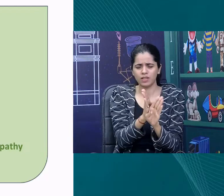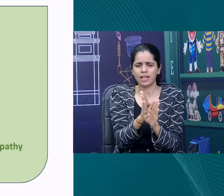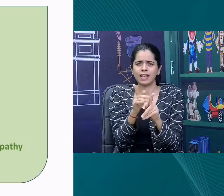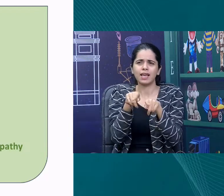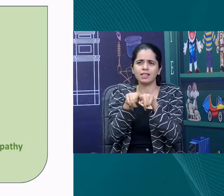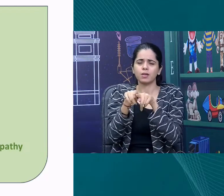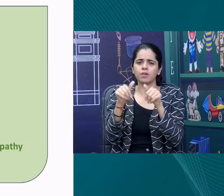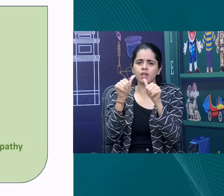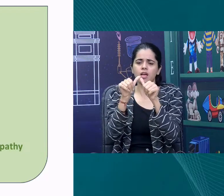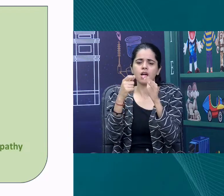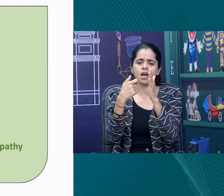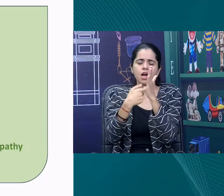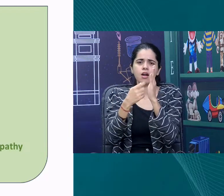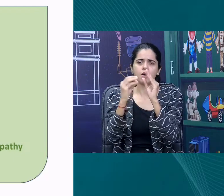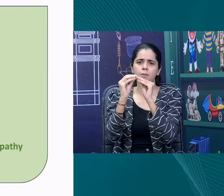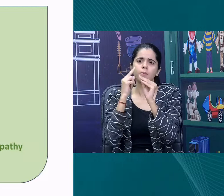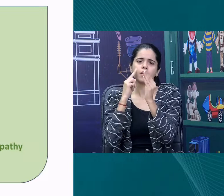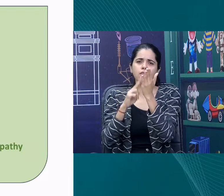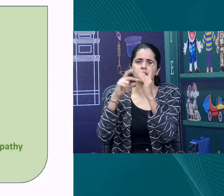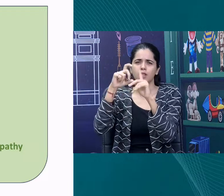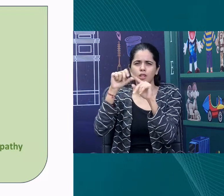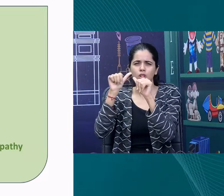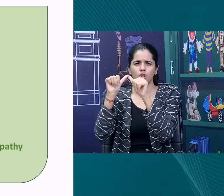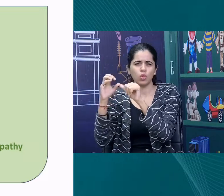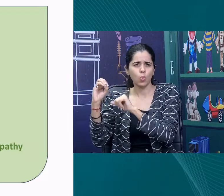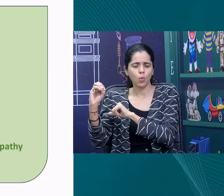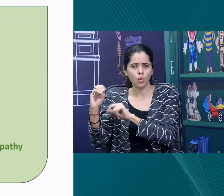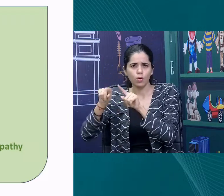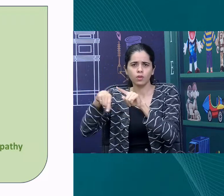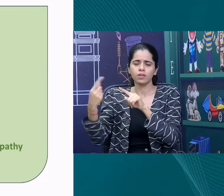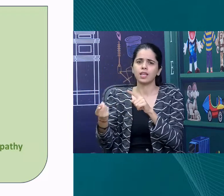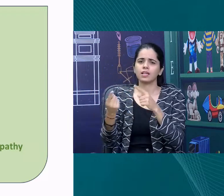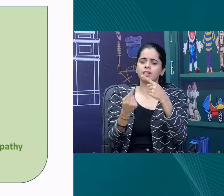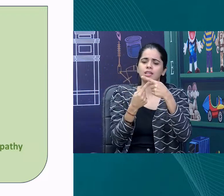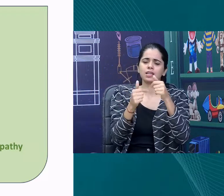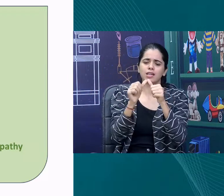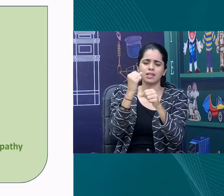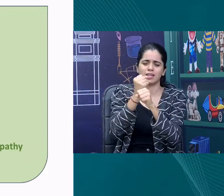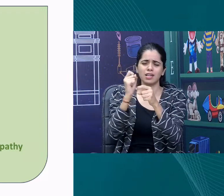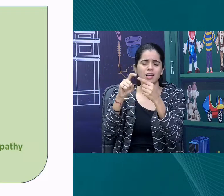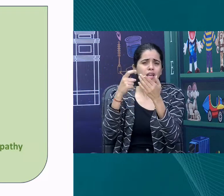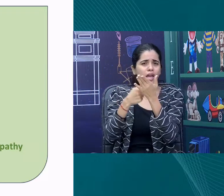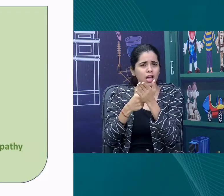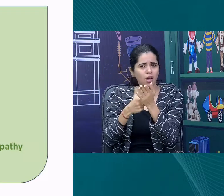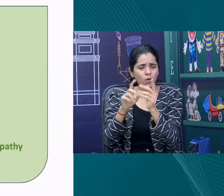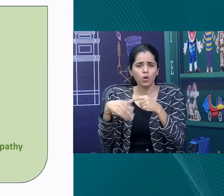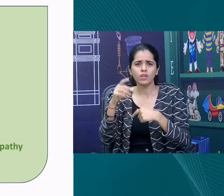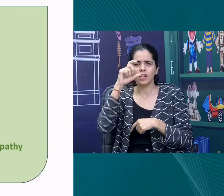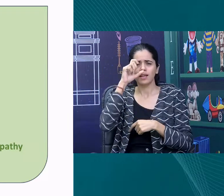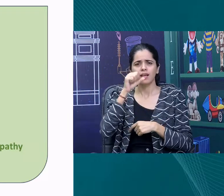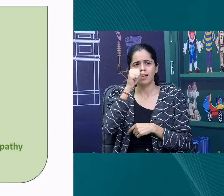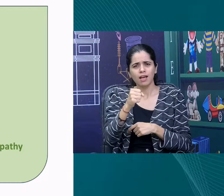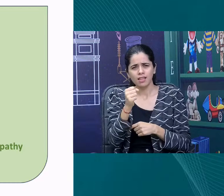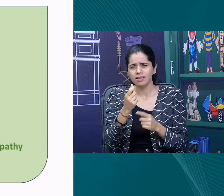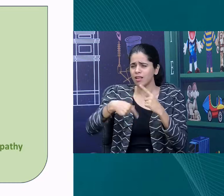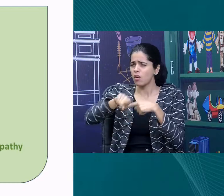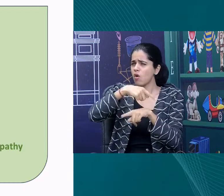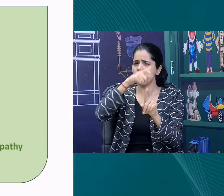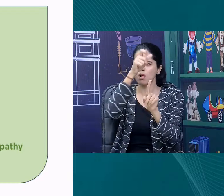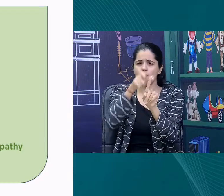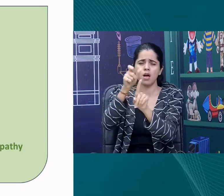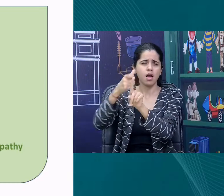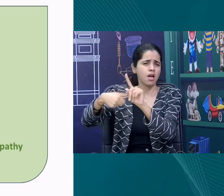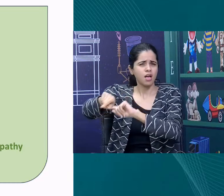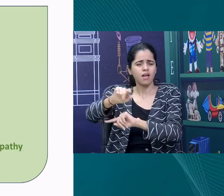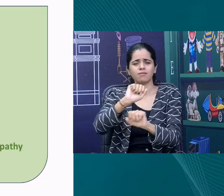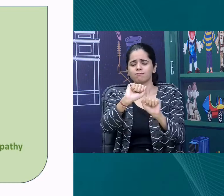Aurobindo or your J. Krishnamurti or Tagore, Gandhi, all of them believed in personalized education. If